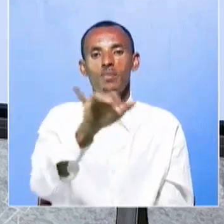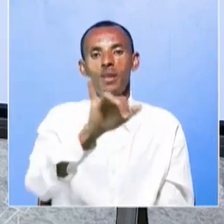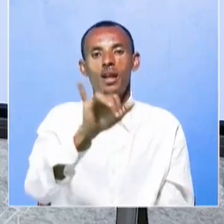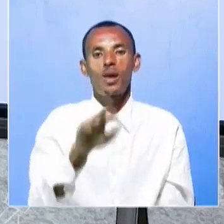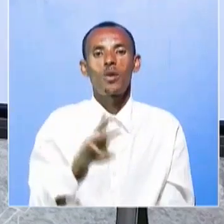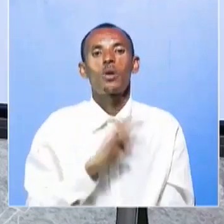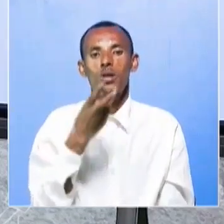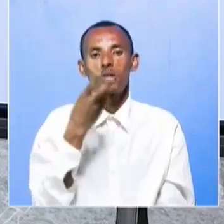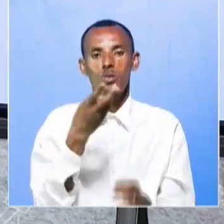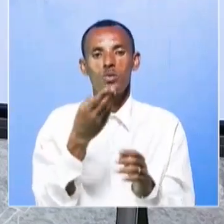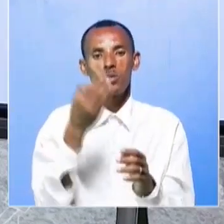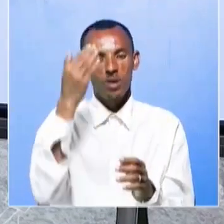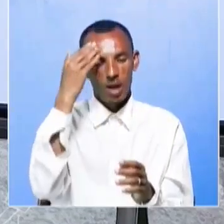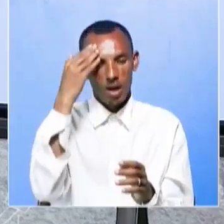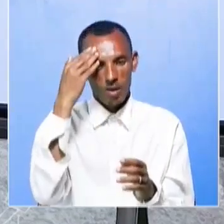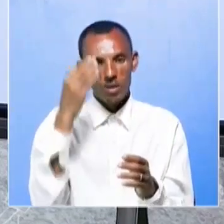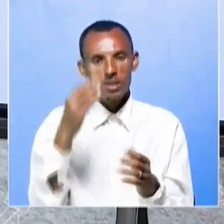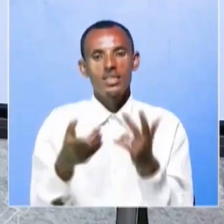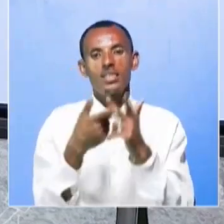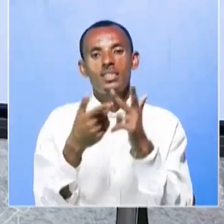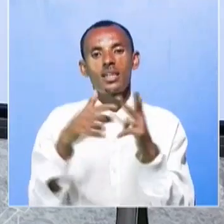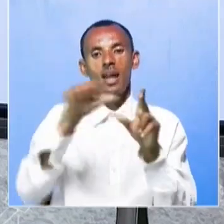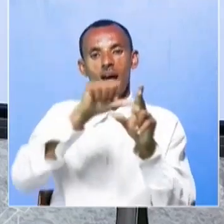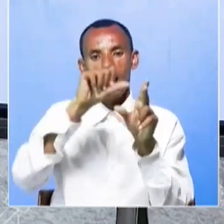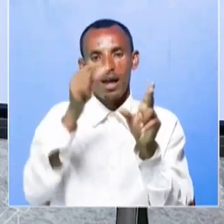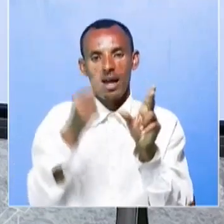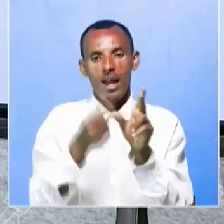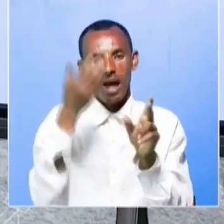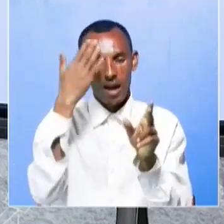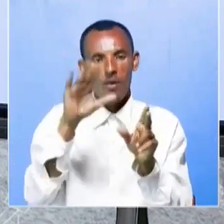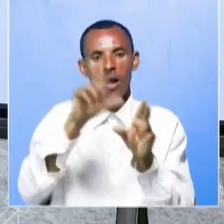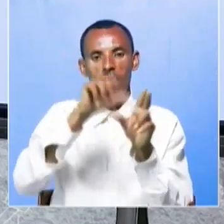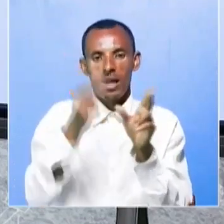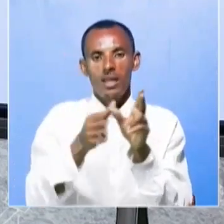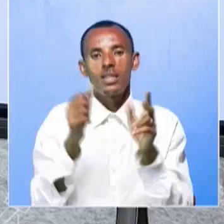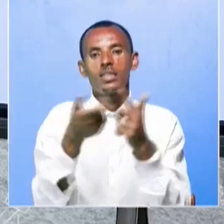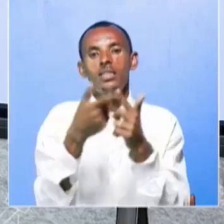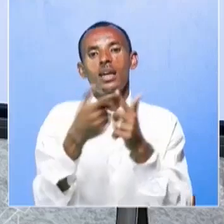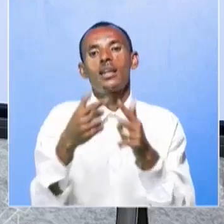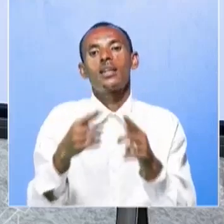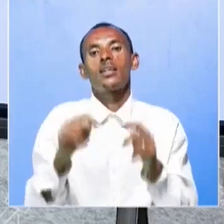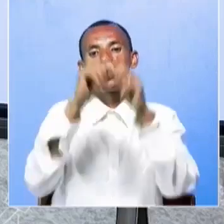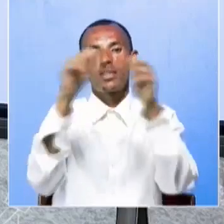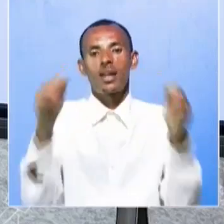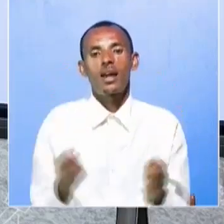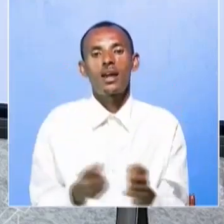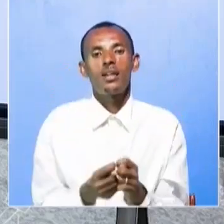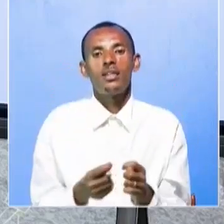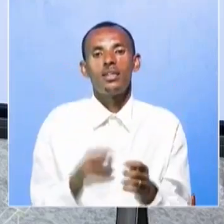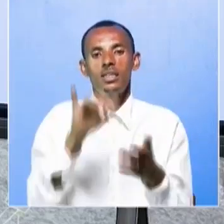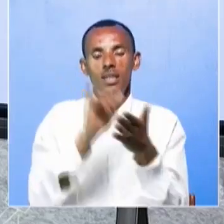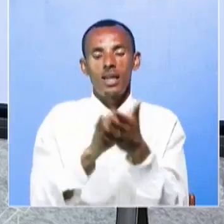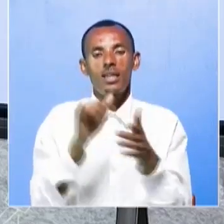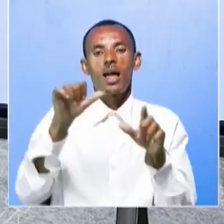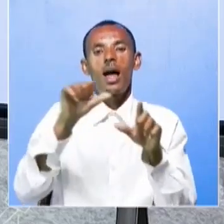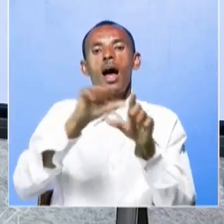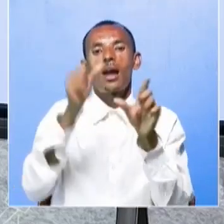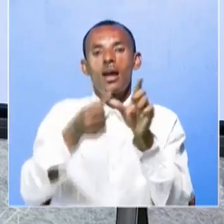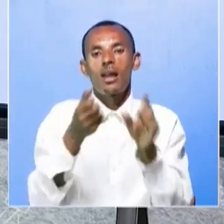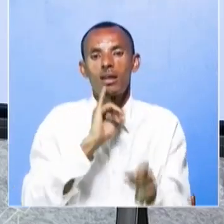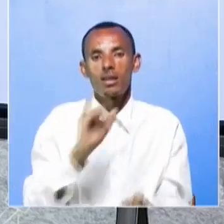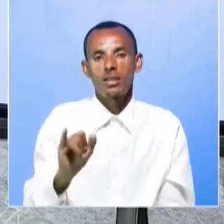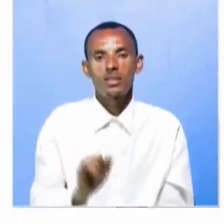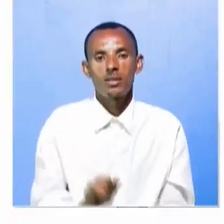Similarly, we need to determine the third unknown angles in the second triangle. Say that angle is